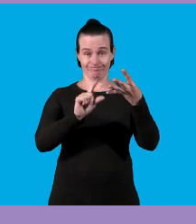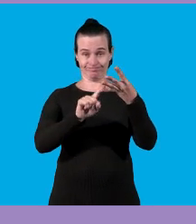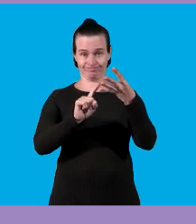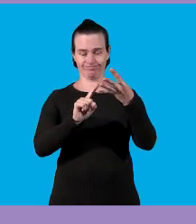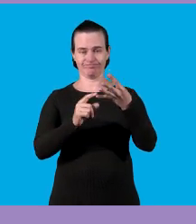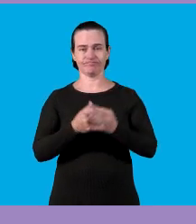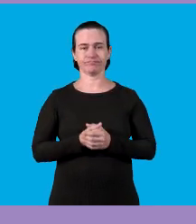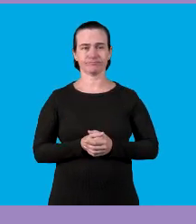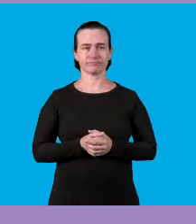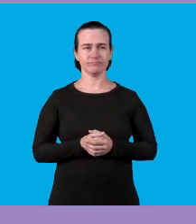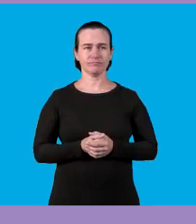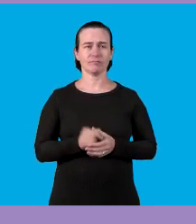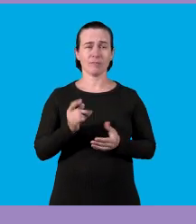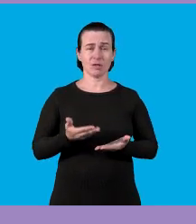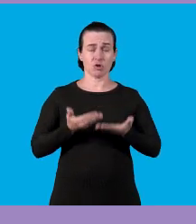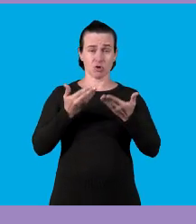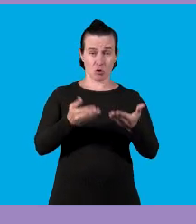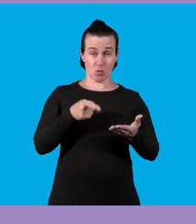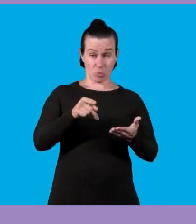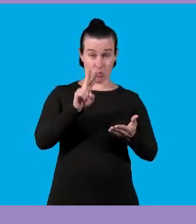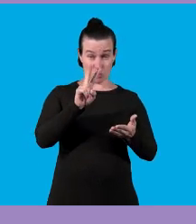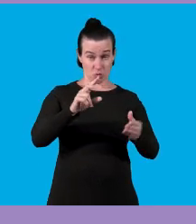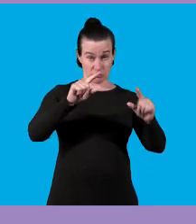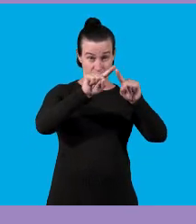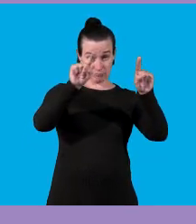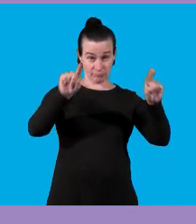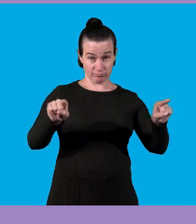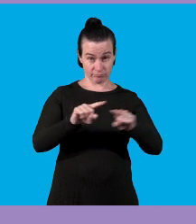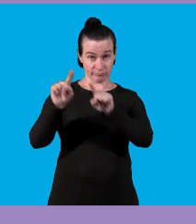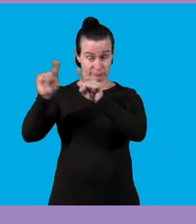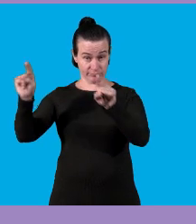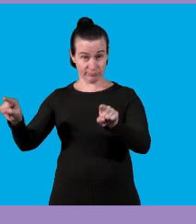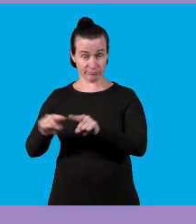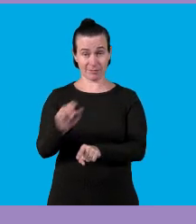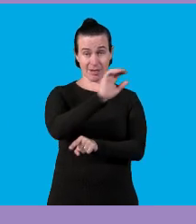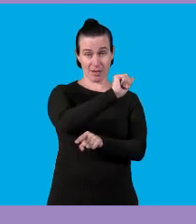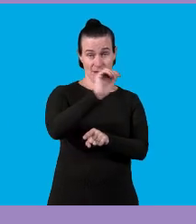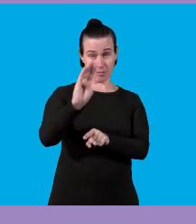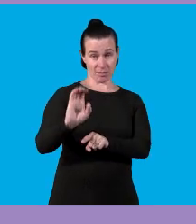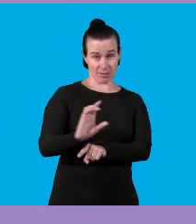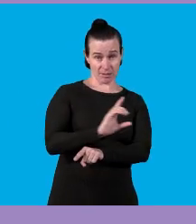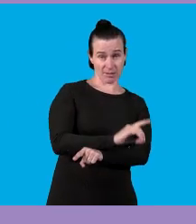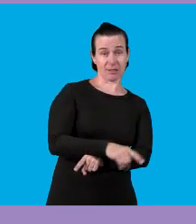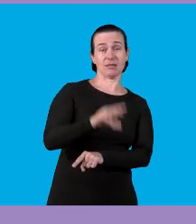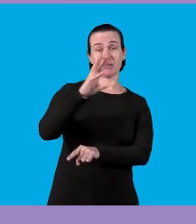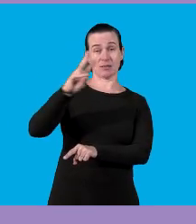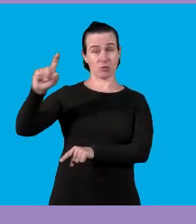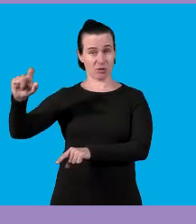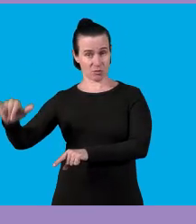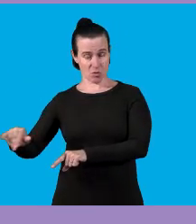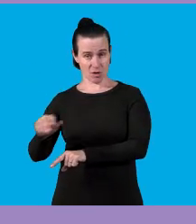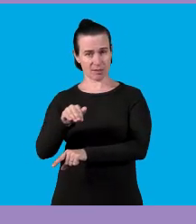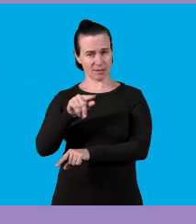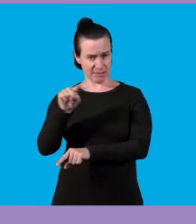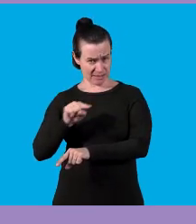Now, the next question. Show if these two marked trapeziums ABCD and